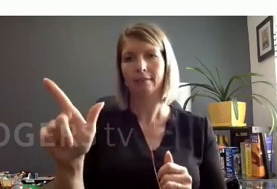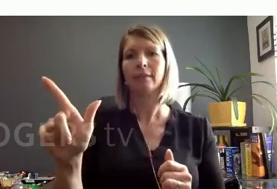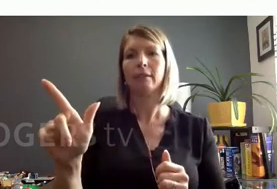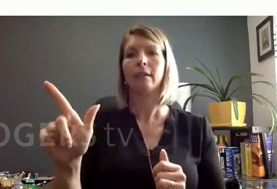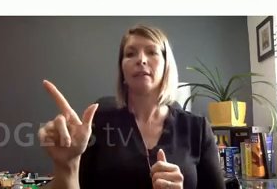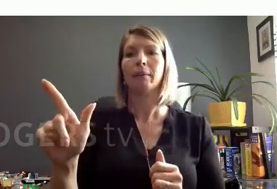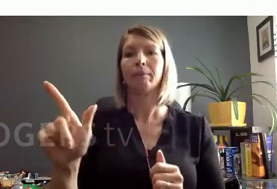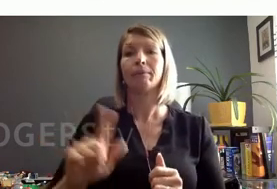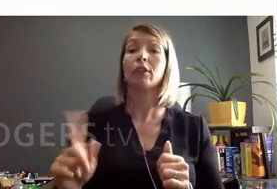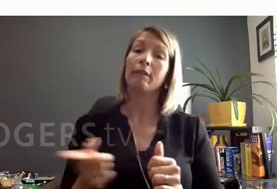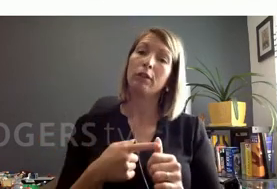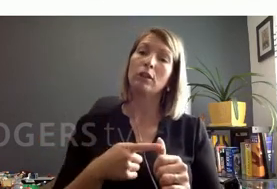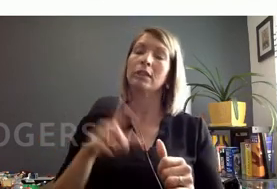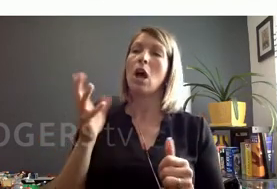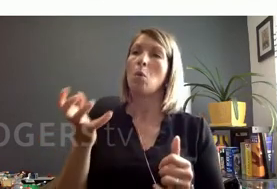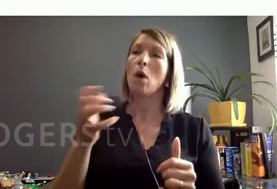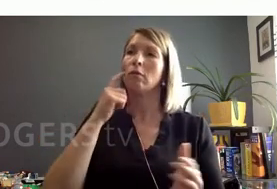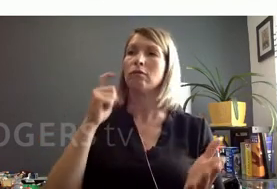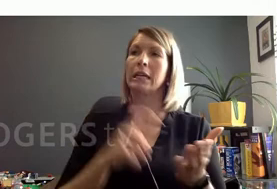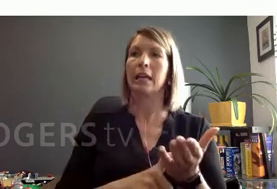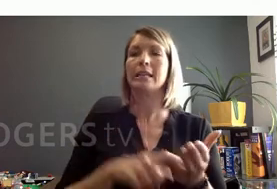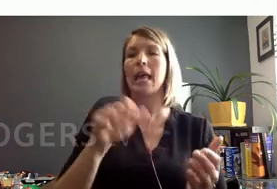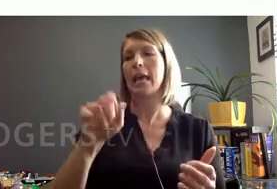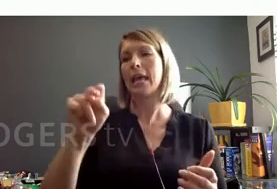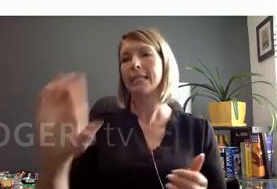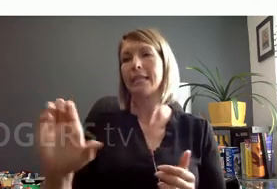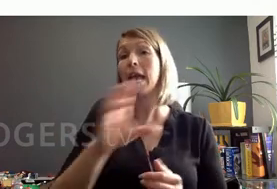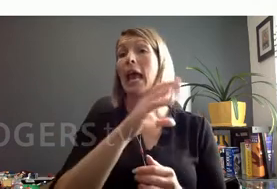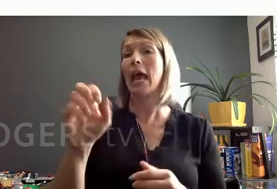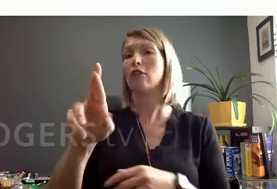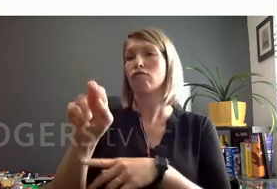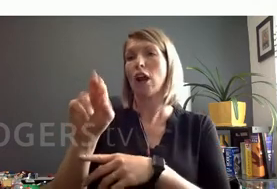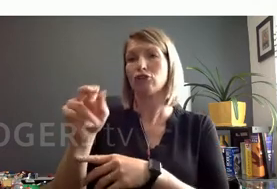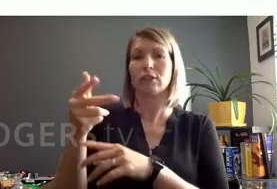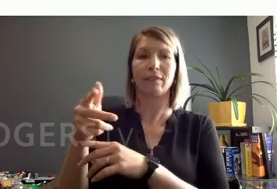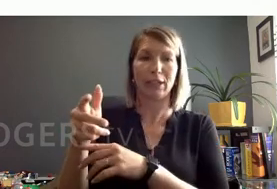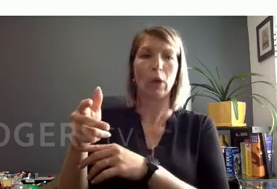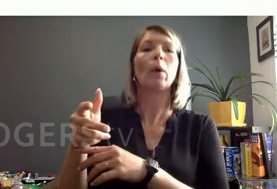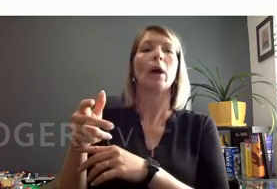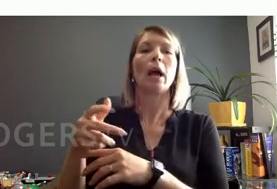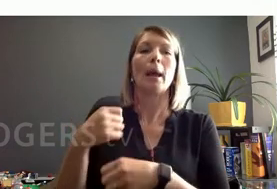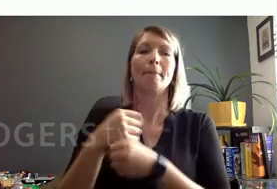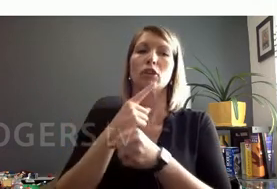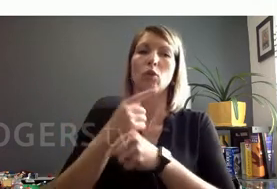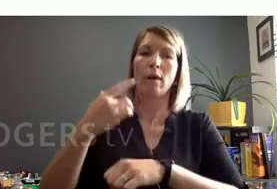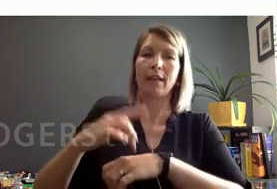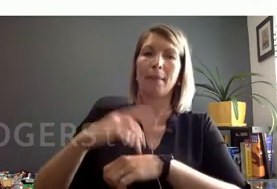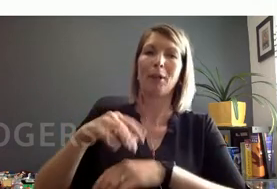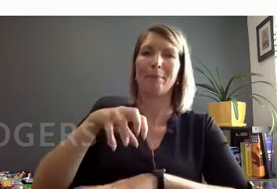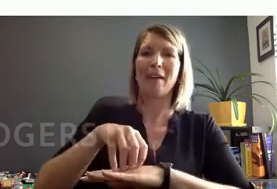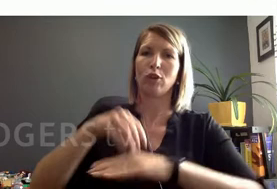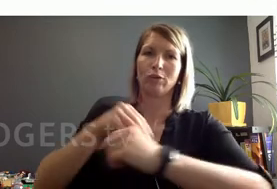the ANC and Rogers for two things, really, leading and making available this platform for what are very